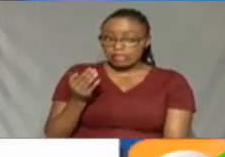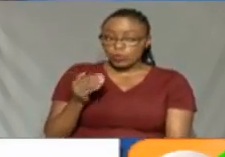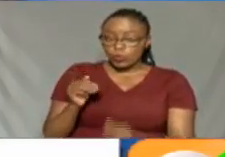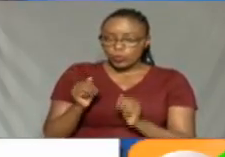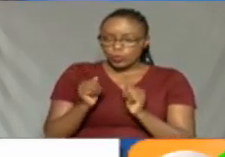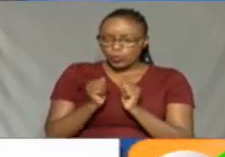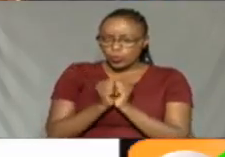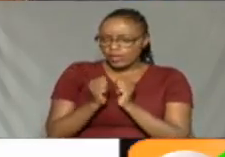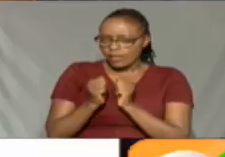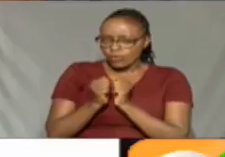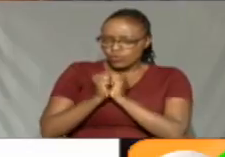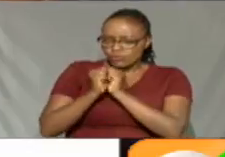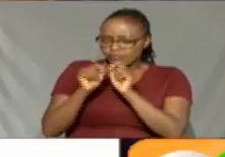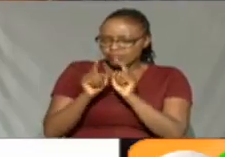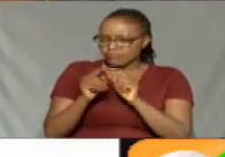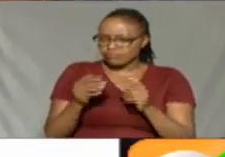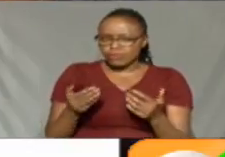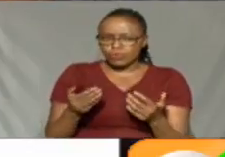big push